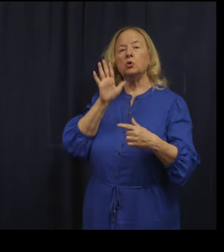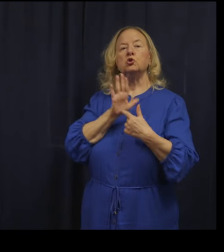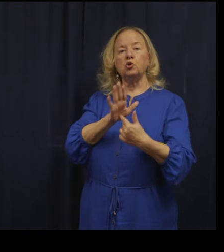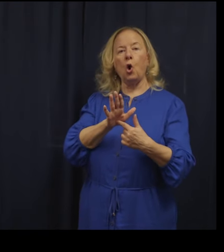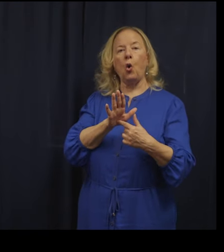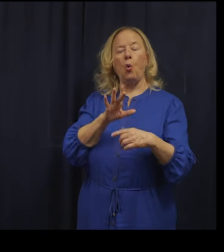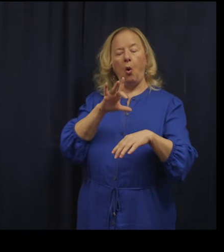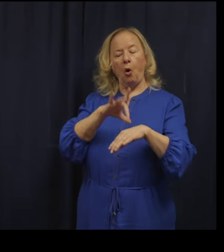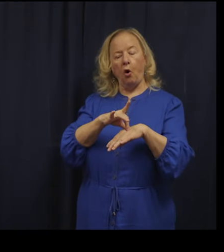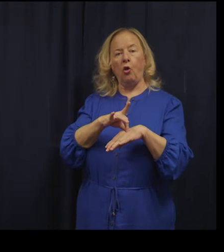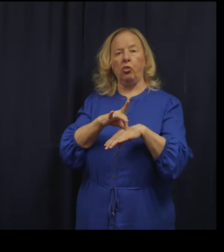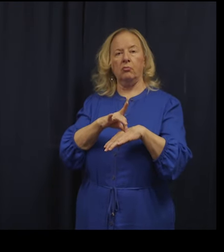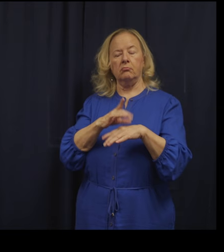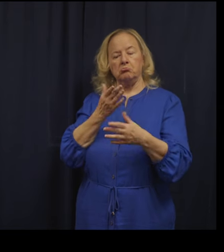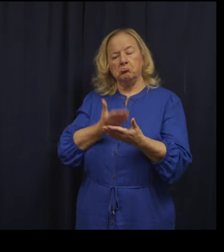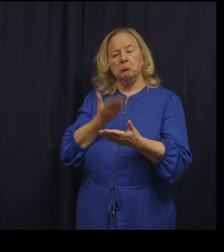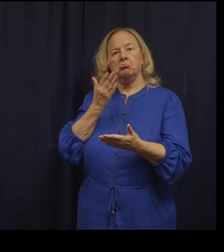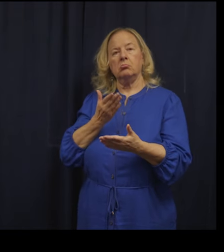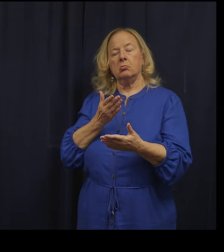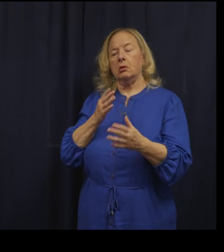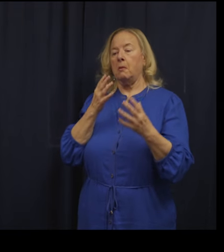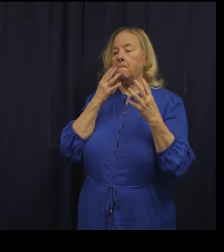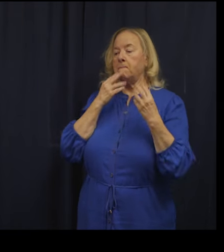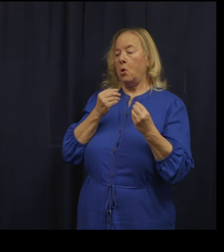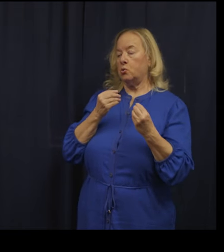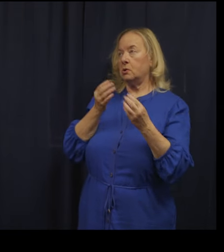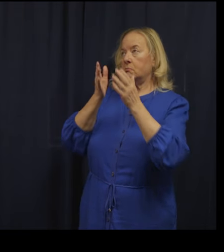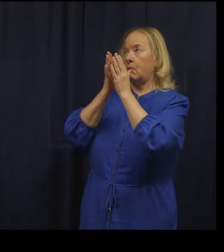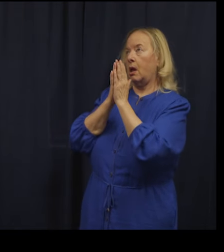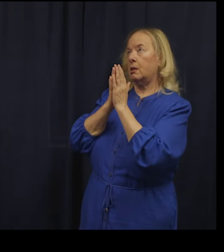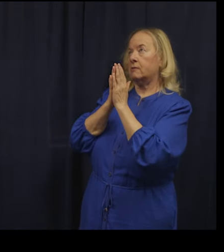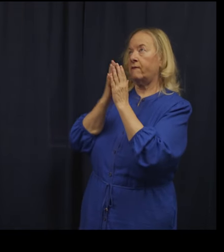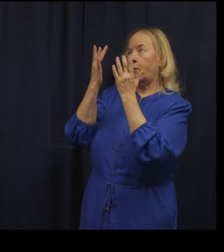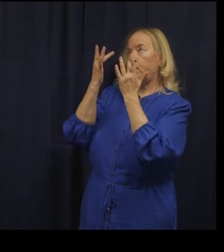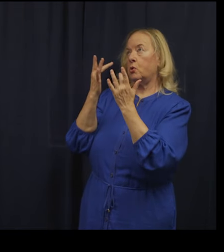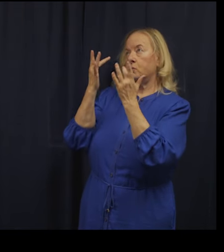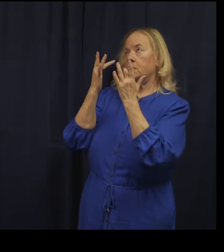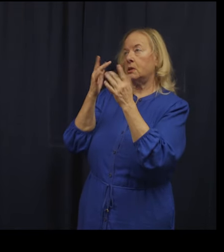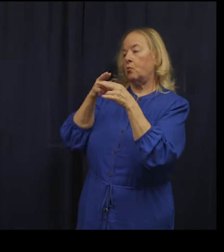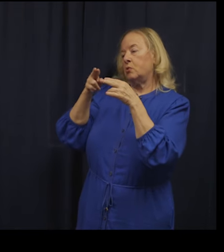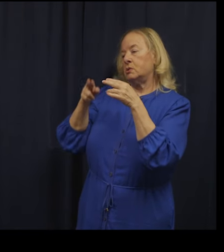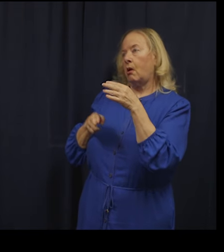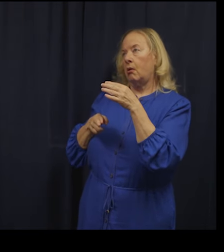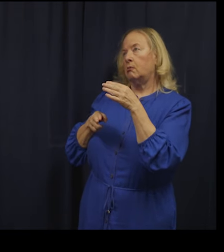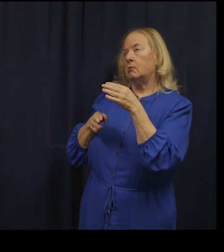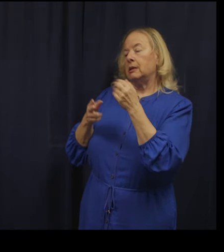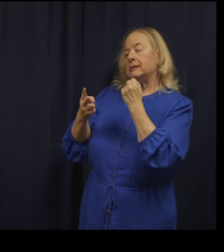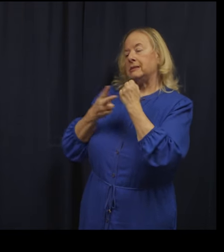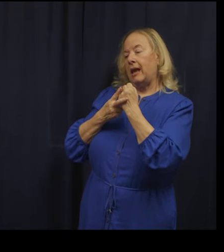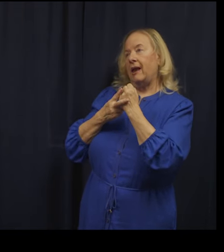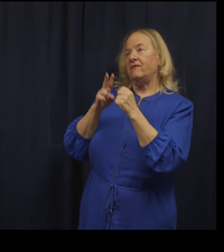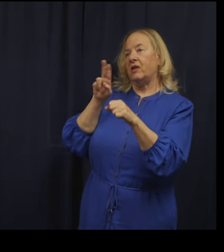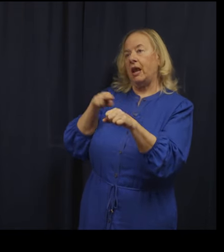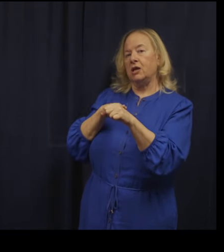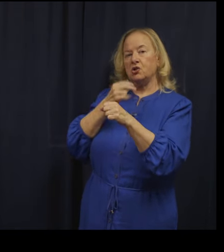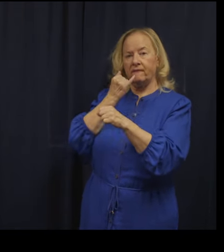earth. All right. If you remember, Moses appealed to God's attributes of mercy and it brought results. It spared the nation of Israel.